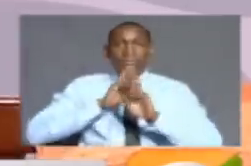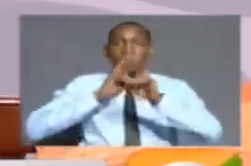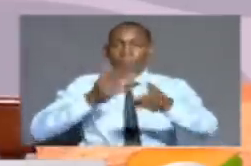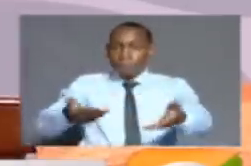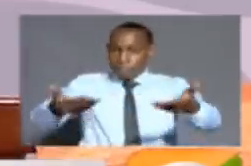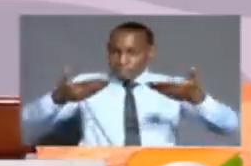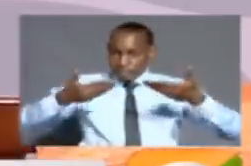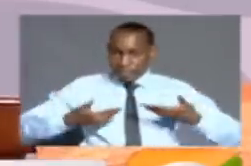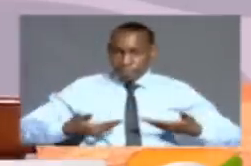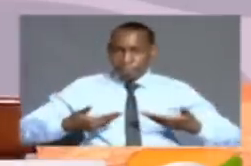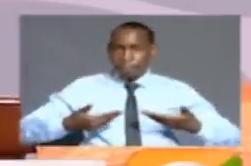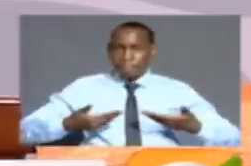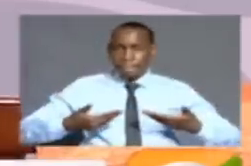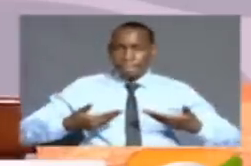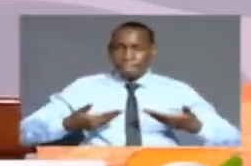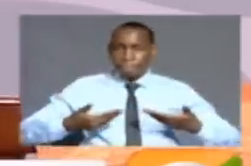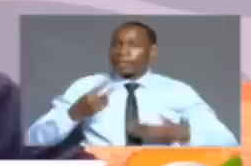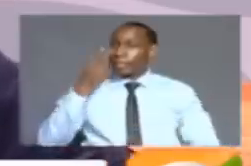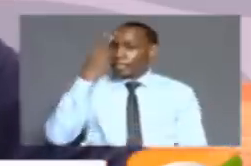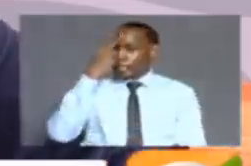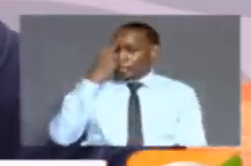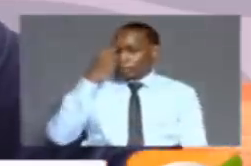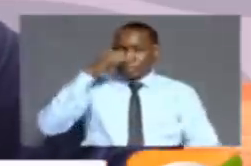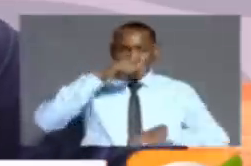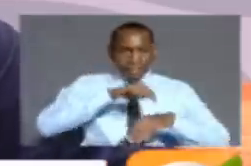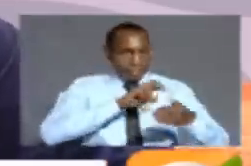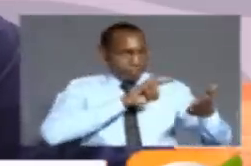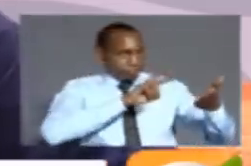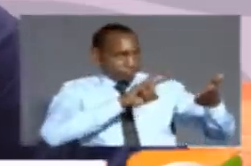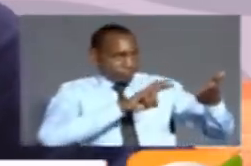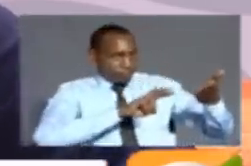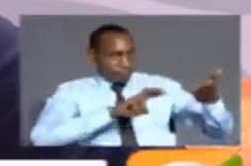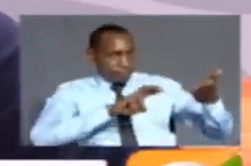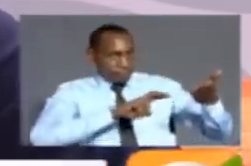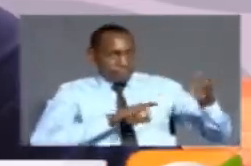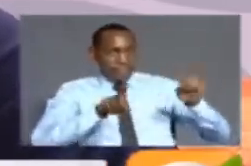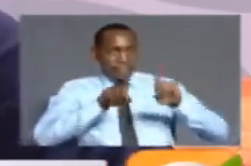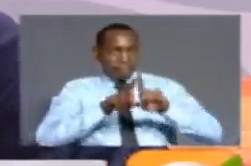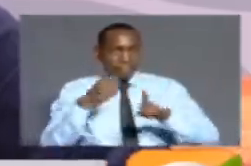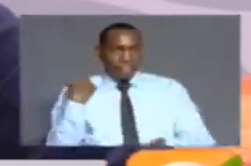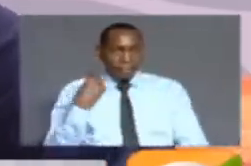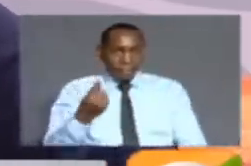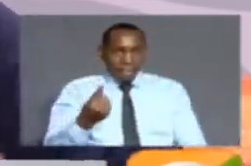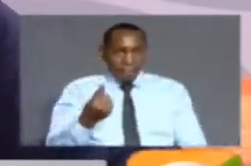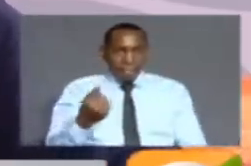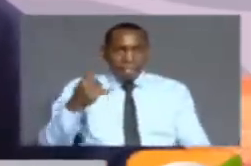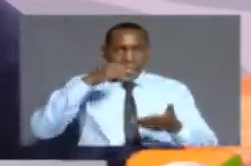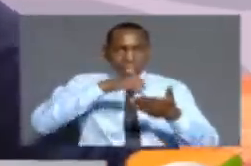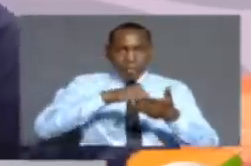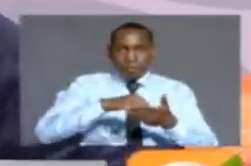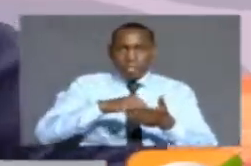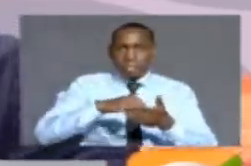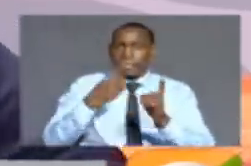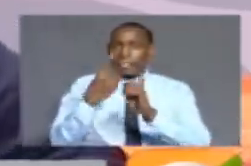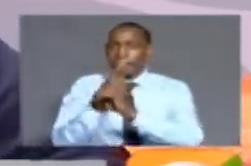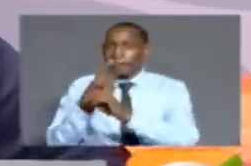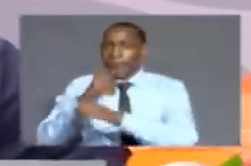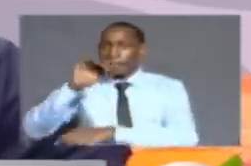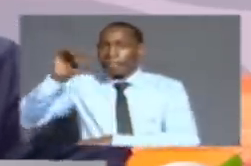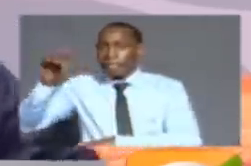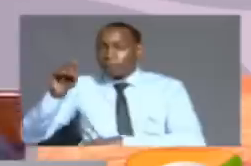in, it became a little bit suspect when you see that the same figure is in one county as the other